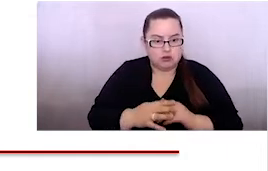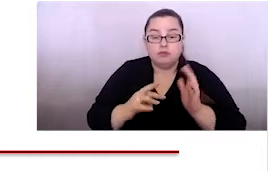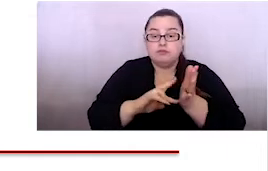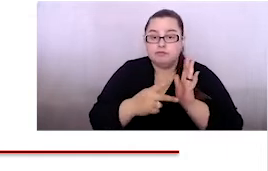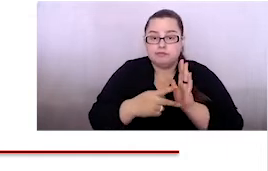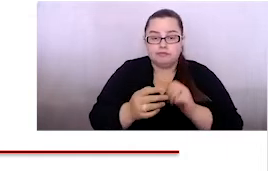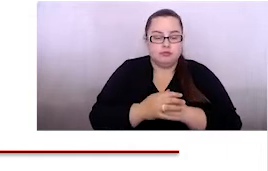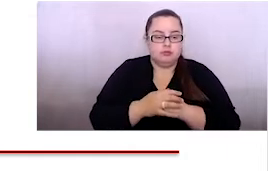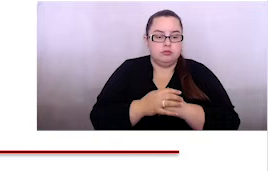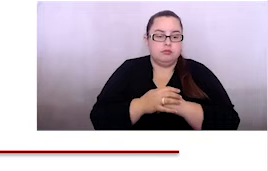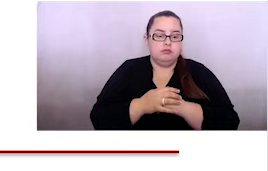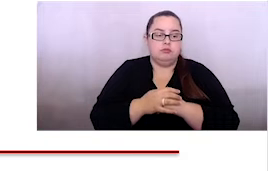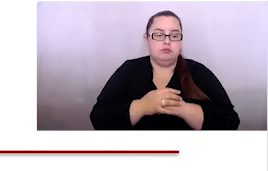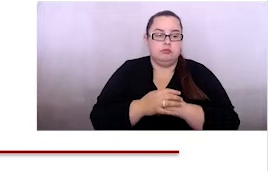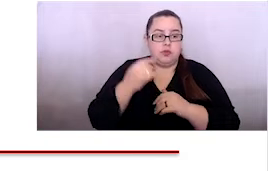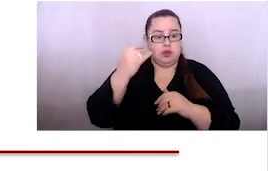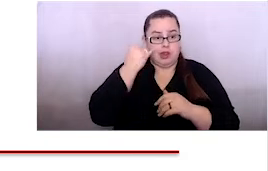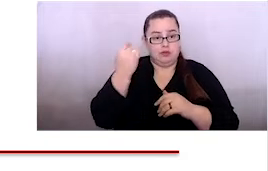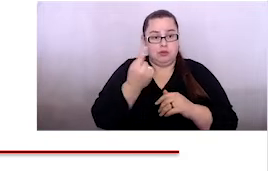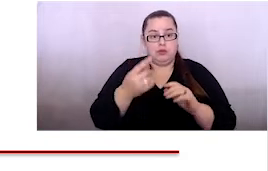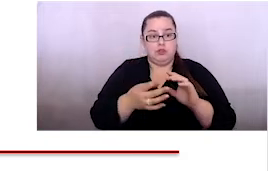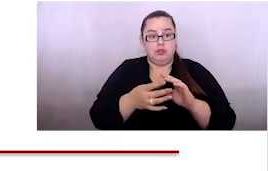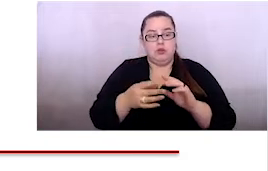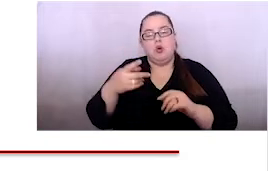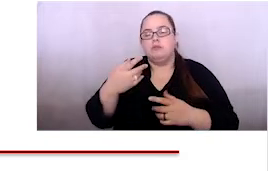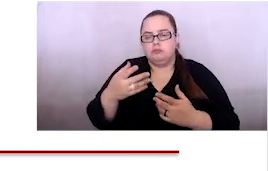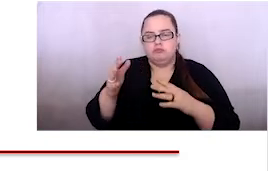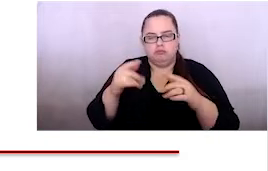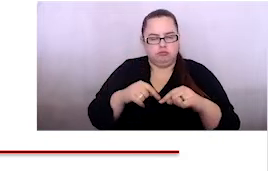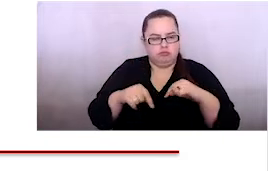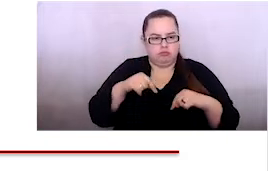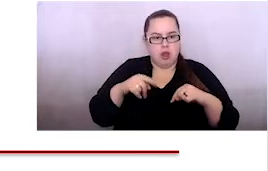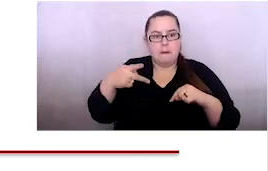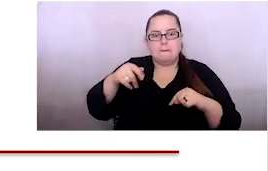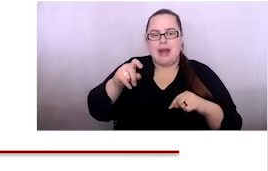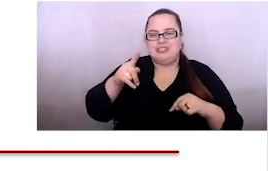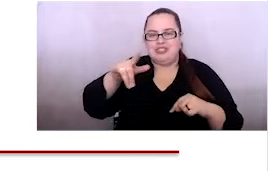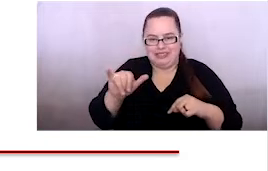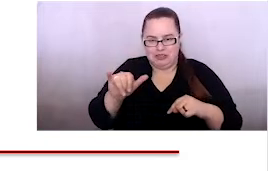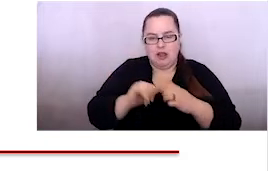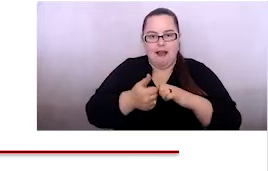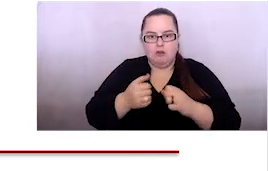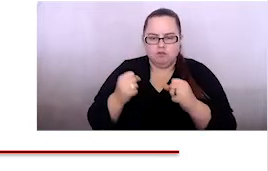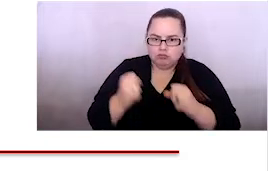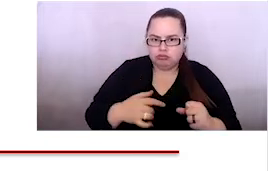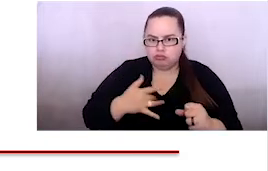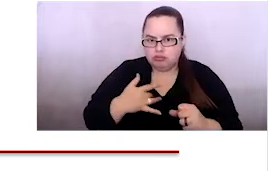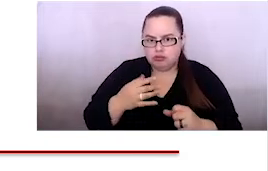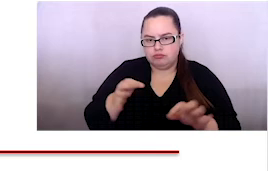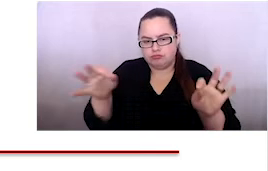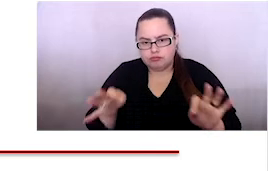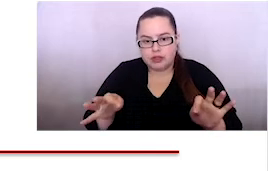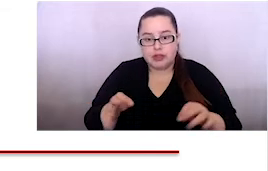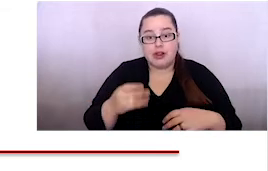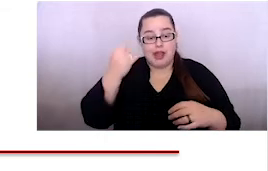someone could say something, and because of who you are or who you culturally identify as, they might perceive you as being